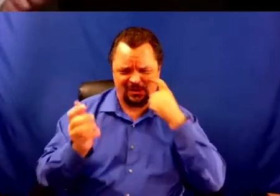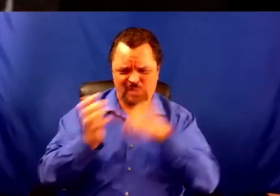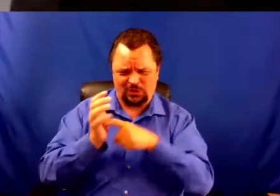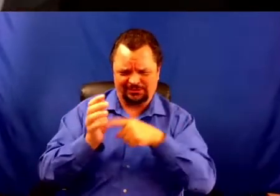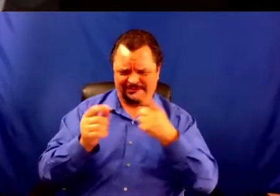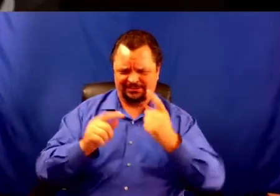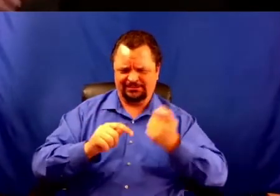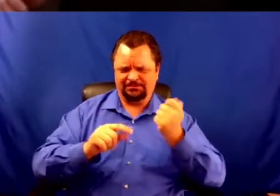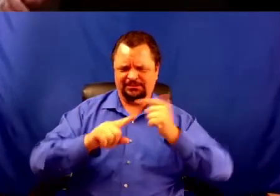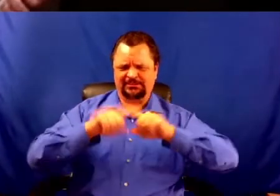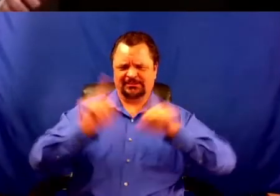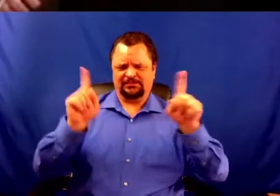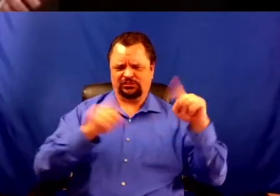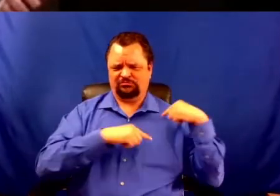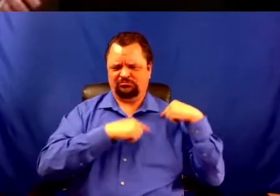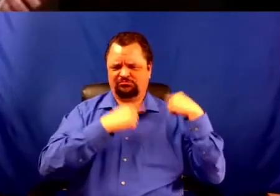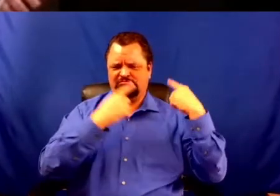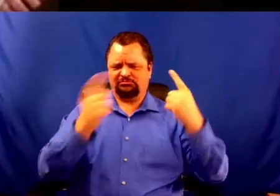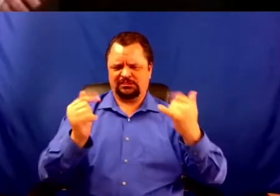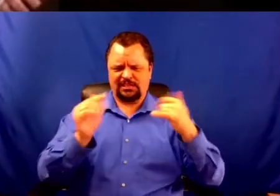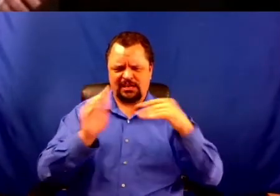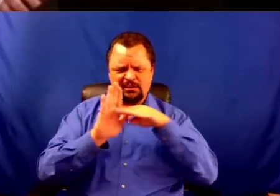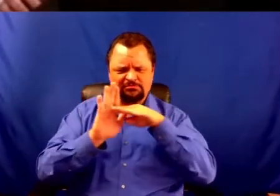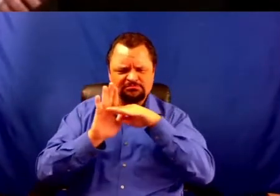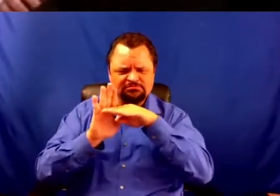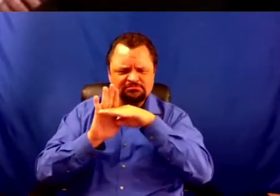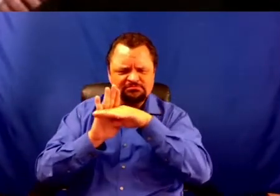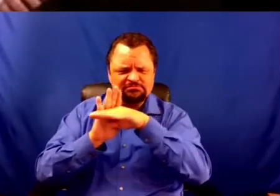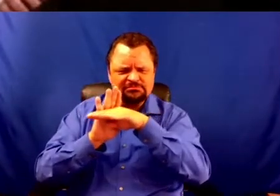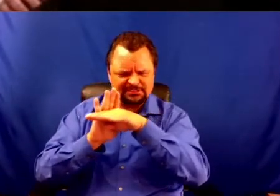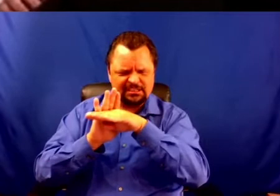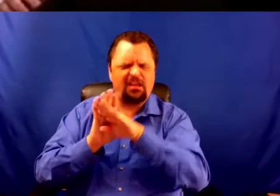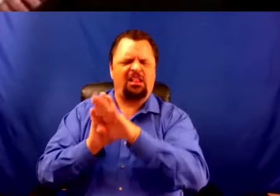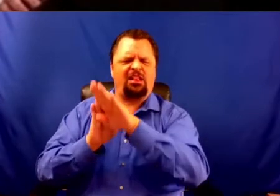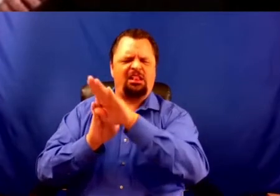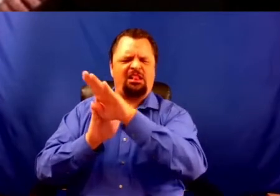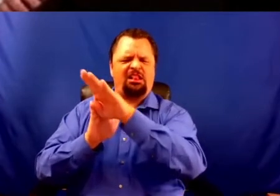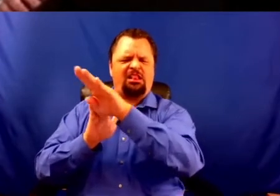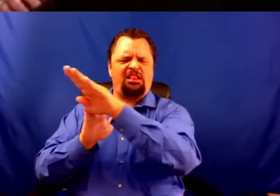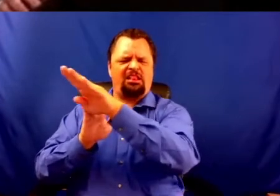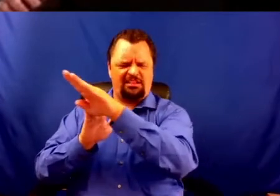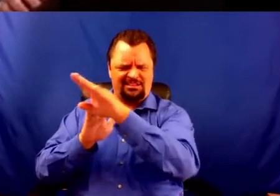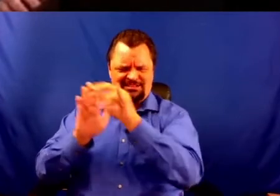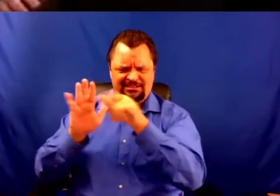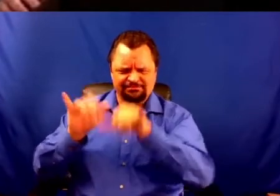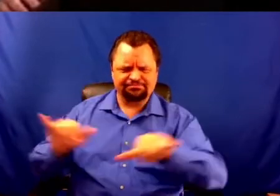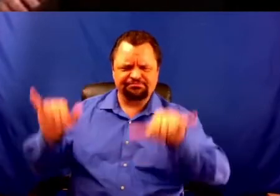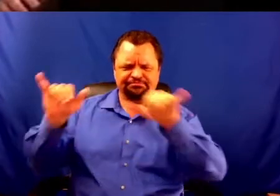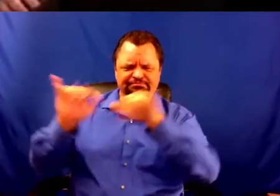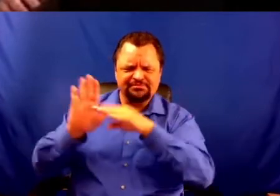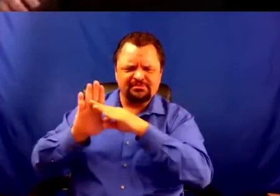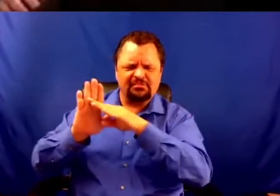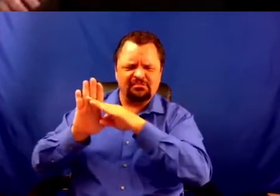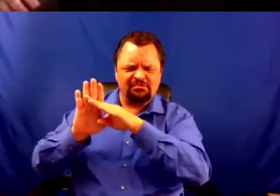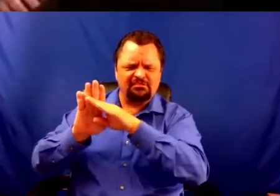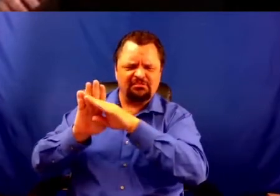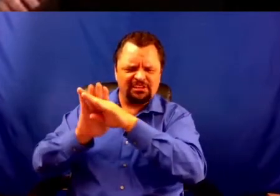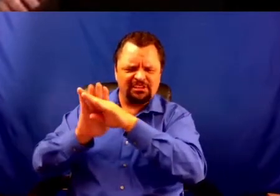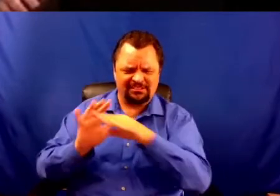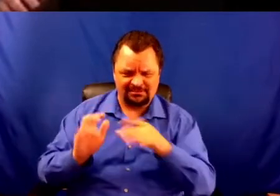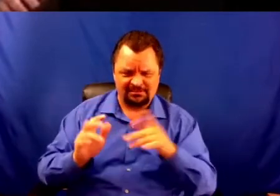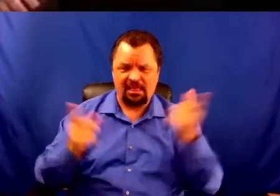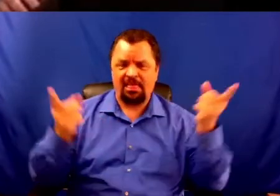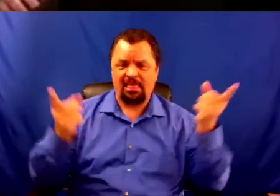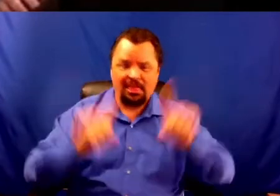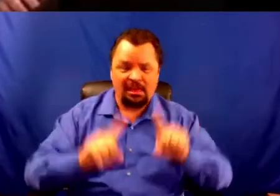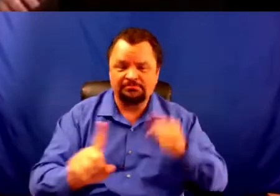there consistently at a pretty much a horizontal line. That's the right-hand side of the screen. We did hit a all-year high in